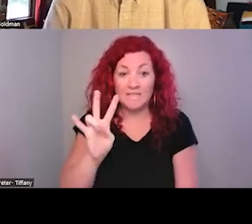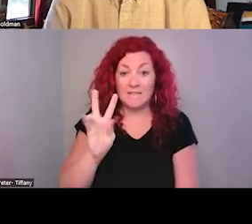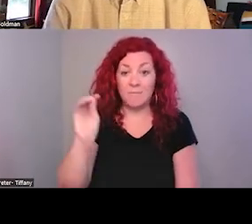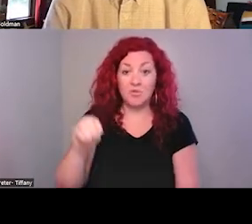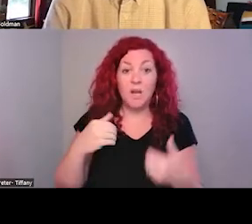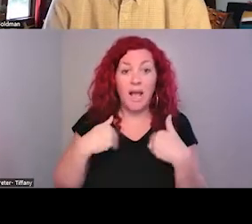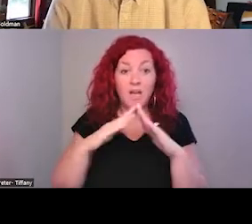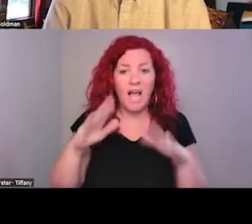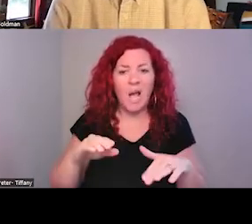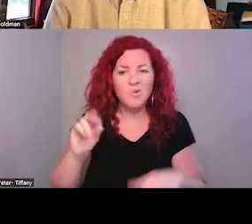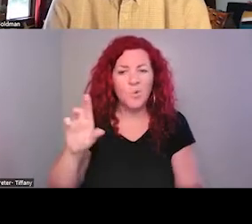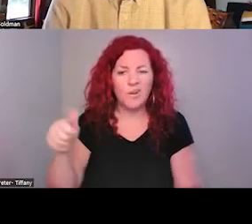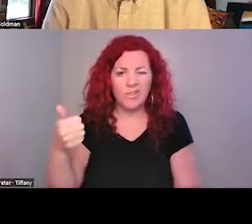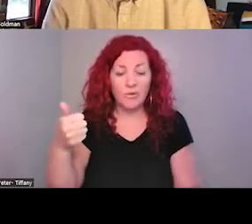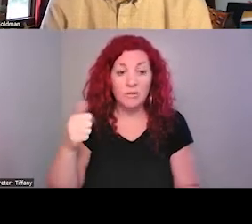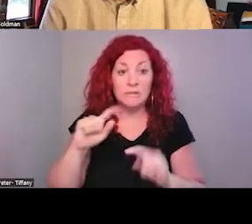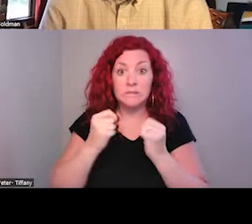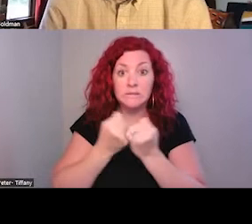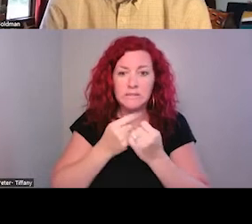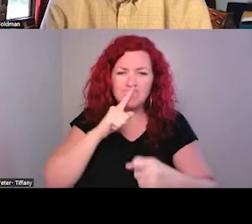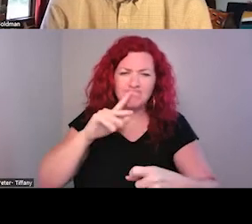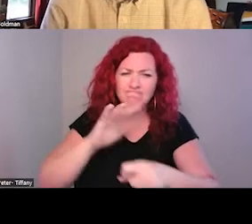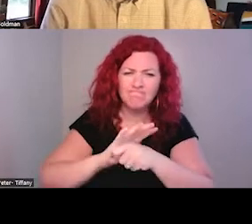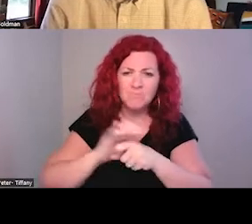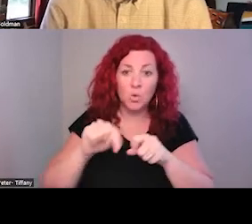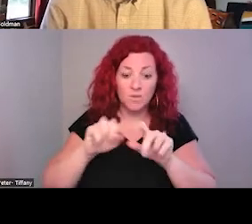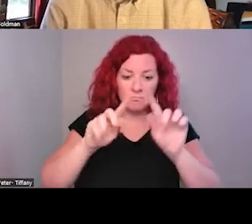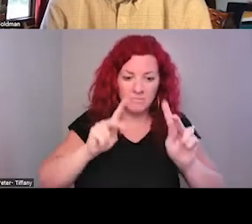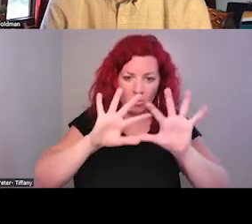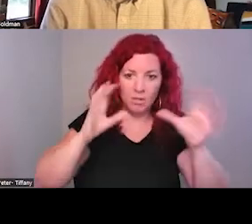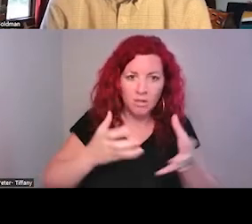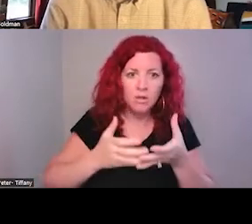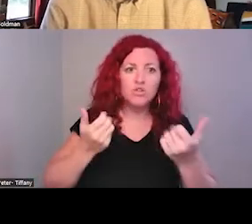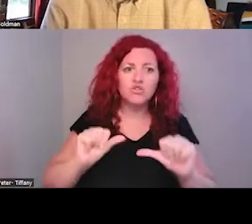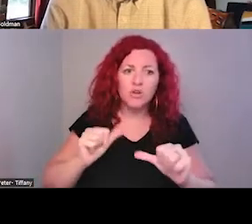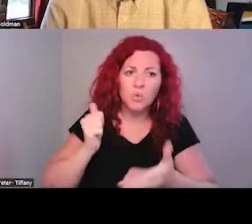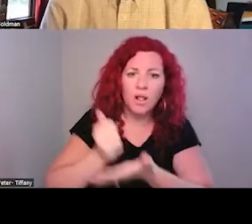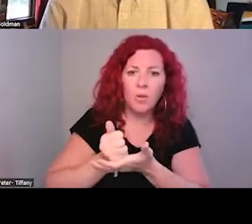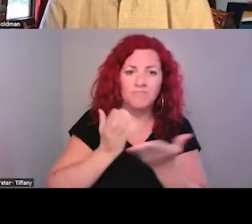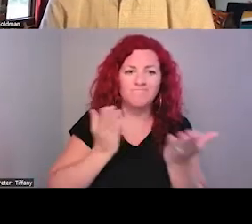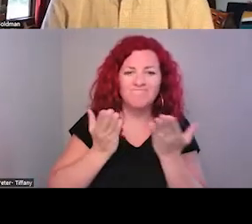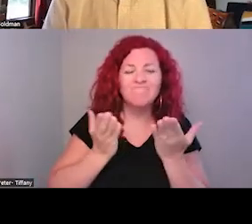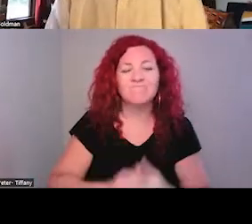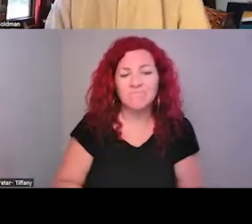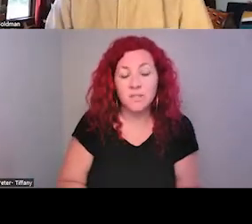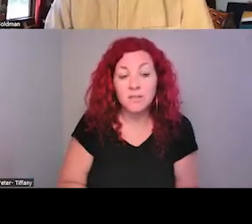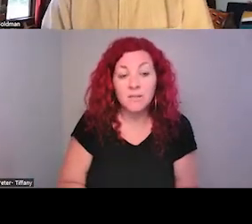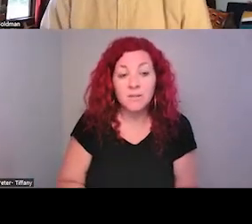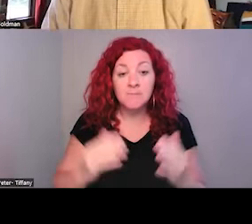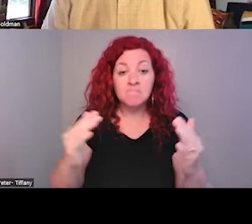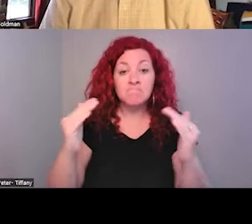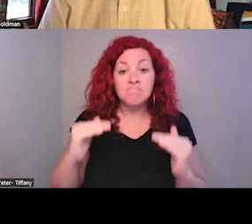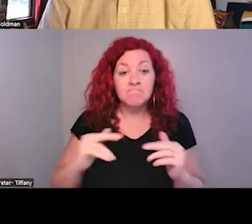other. So, this team is committed to this population and very much reaching the population served. And so on to the next